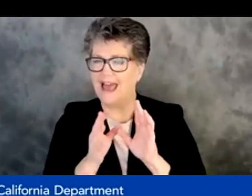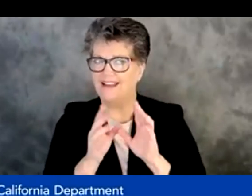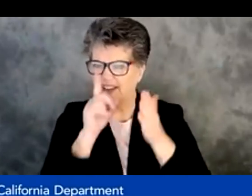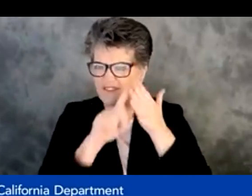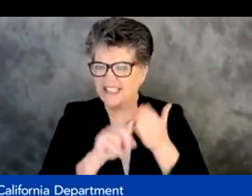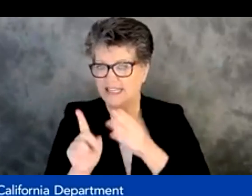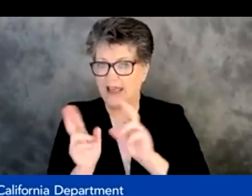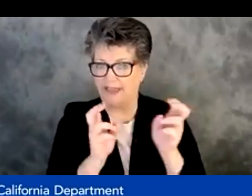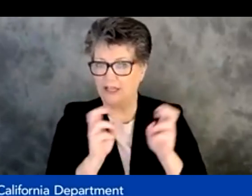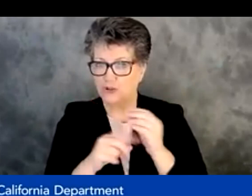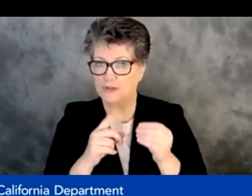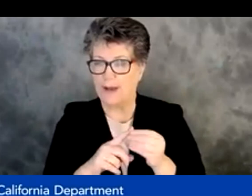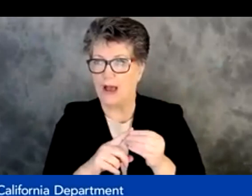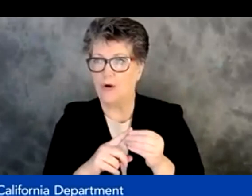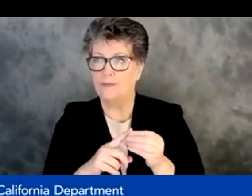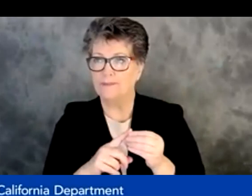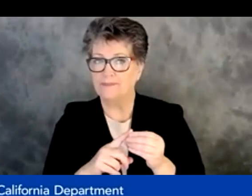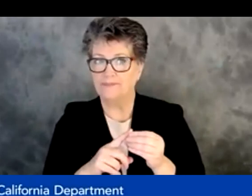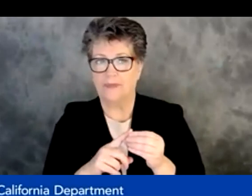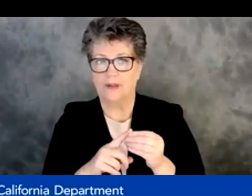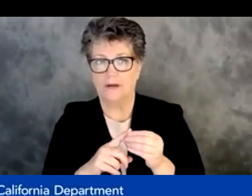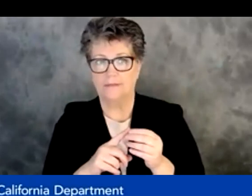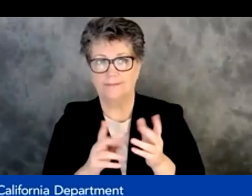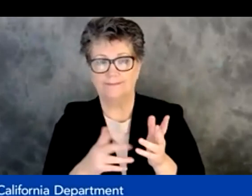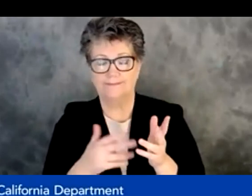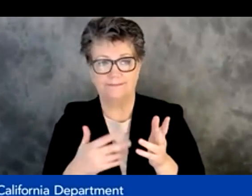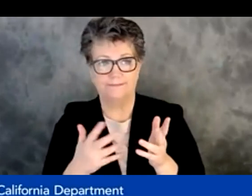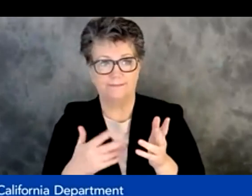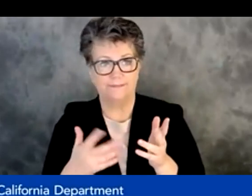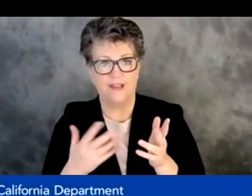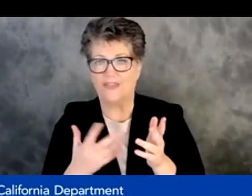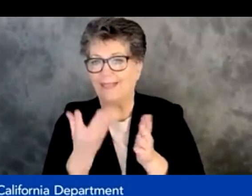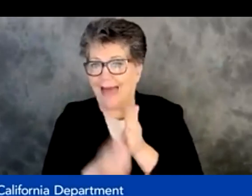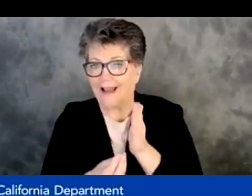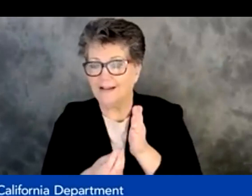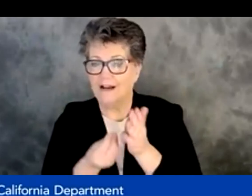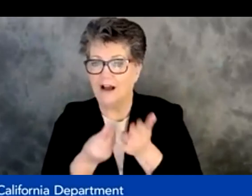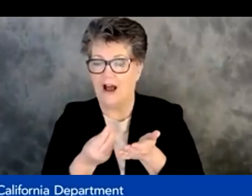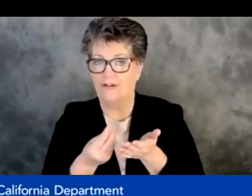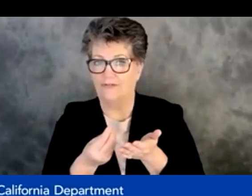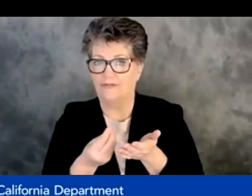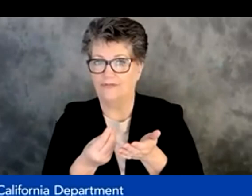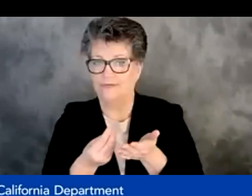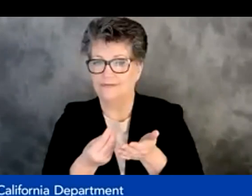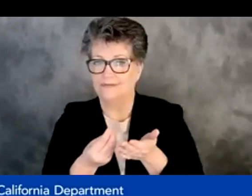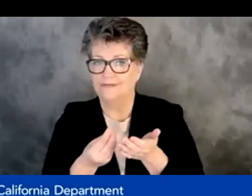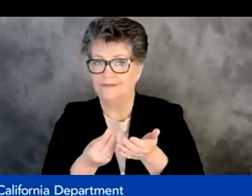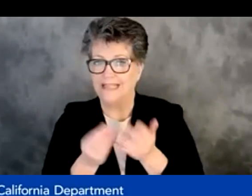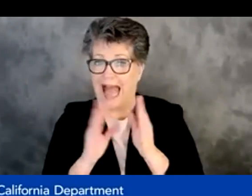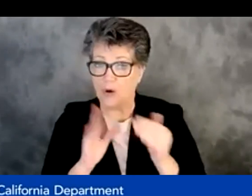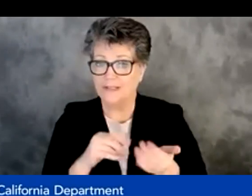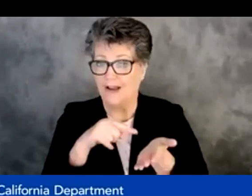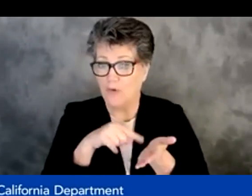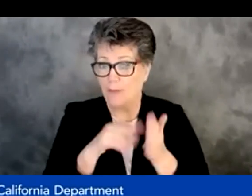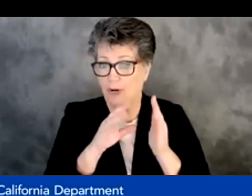issues around the lack of affordable and accessible housing assistance for people